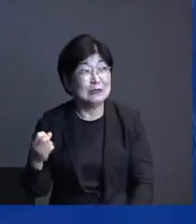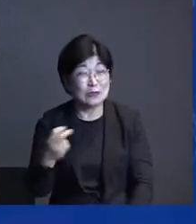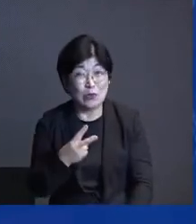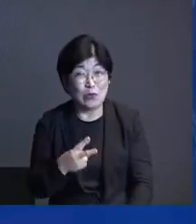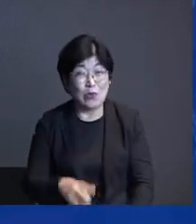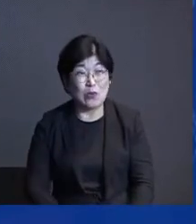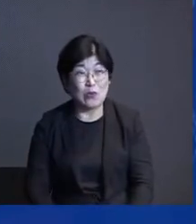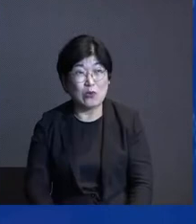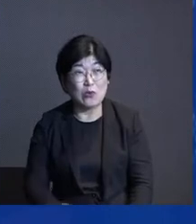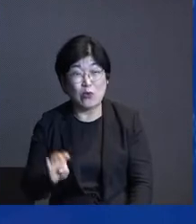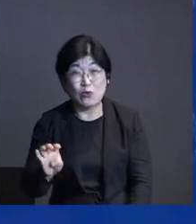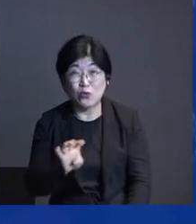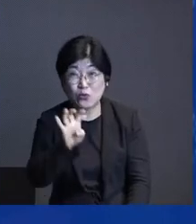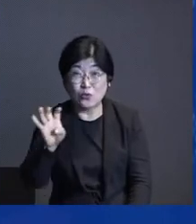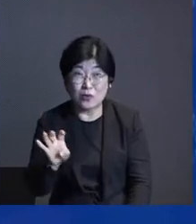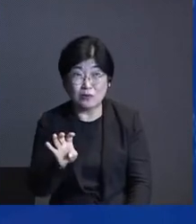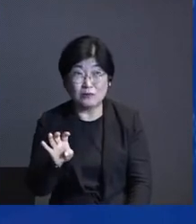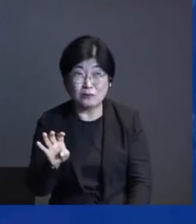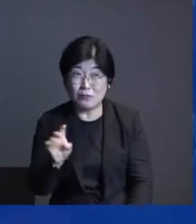your comments?